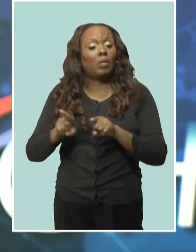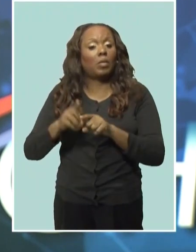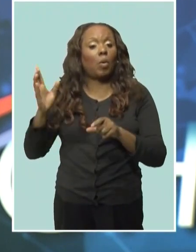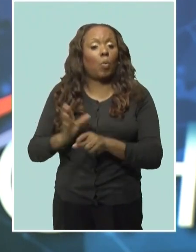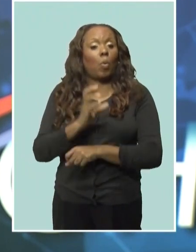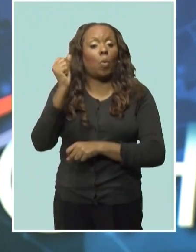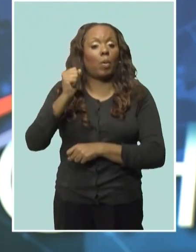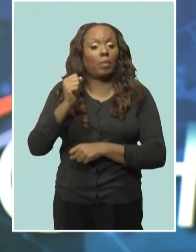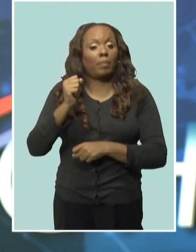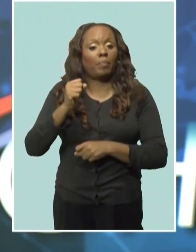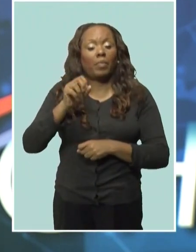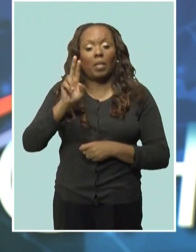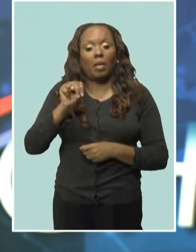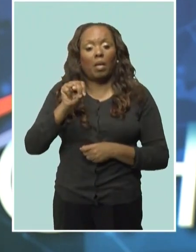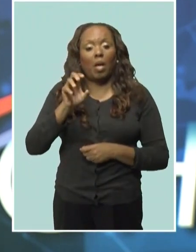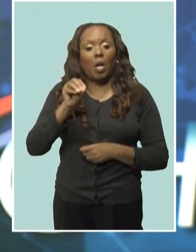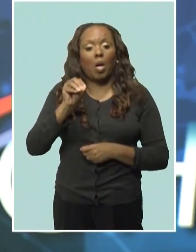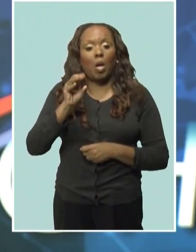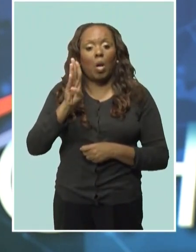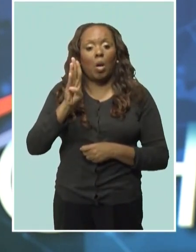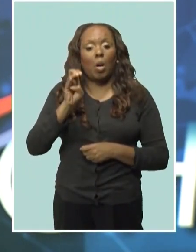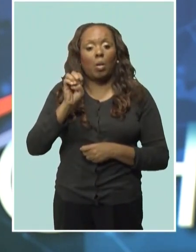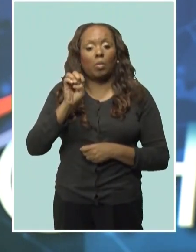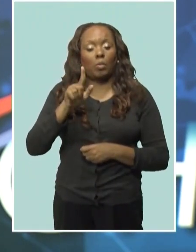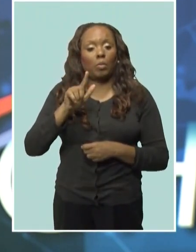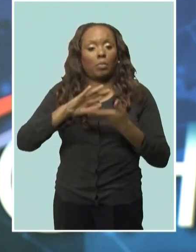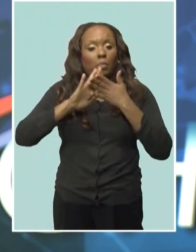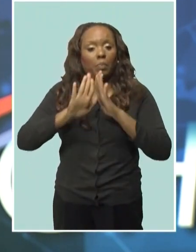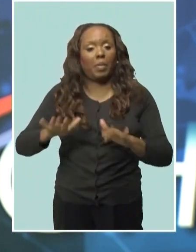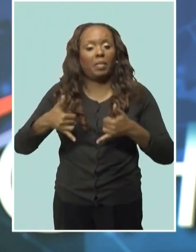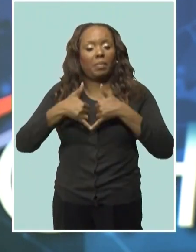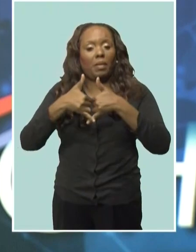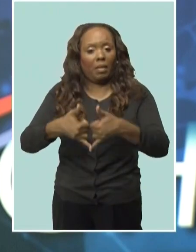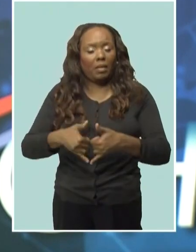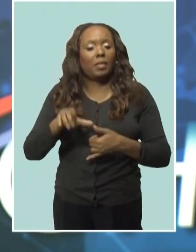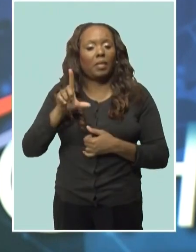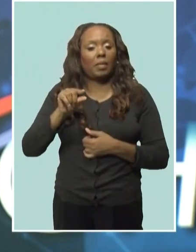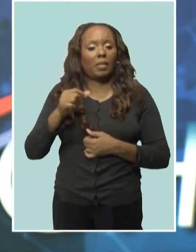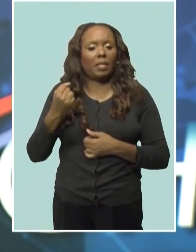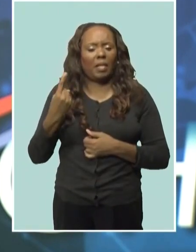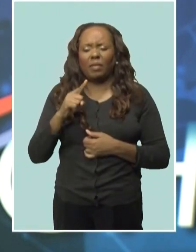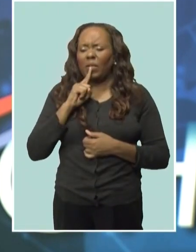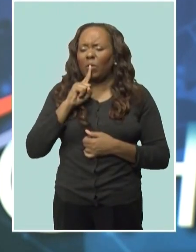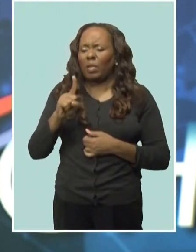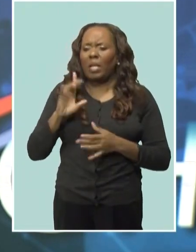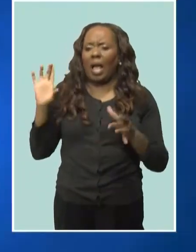2011. Ms. Johnson Sirleaf believes reconnecting with the diaspora is very important.